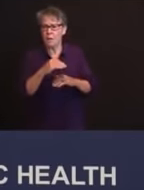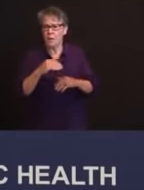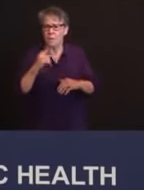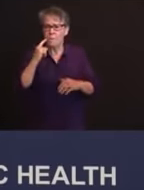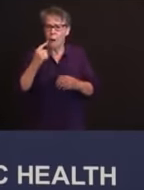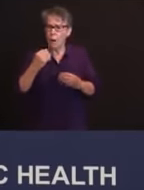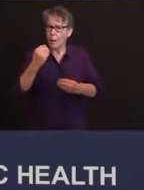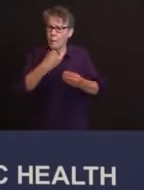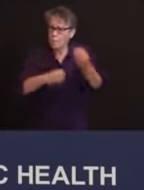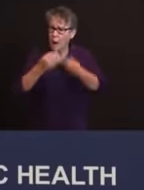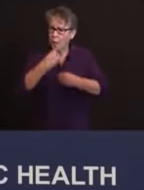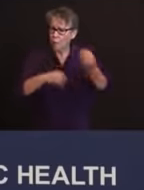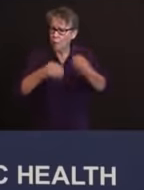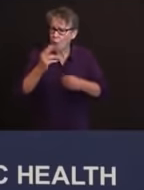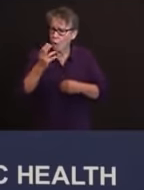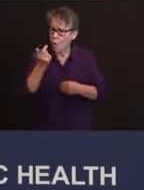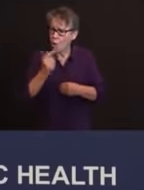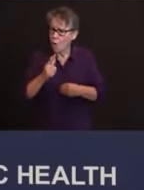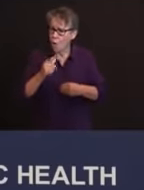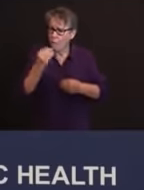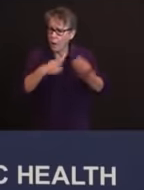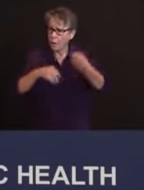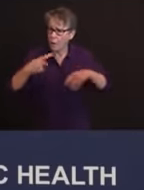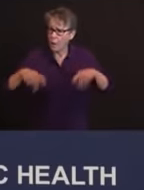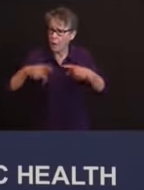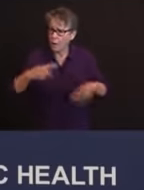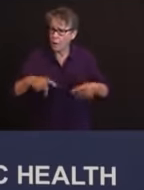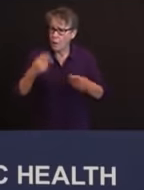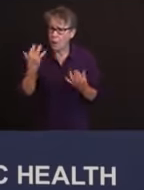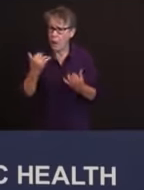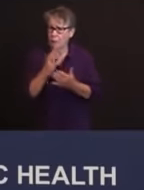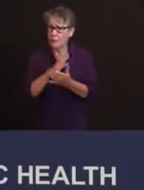weekend and in the weeks ahead? And I just have a couple questions on